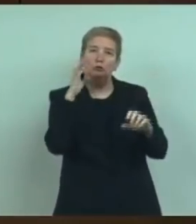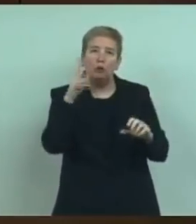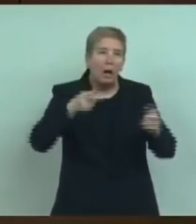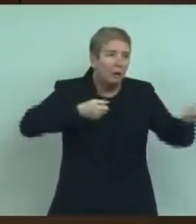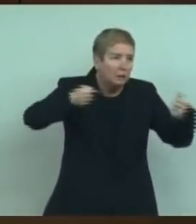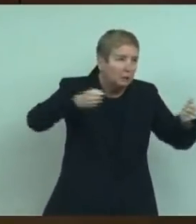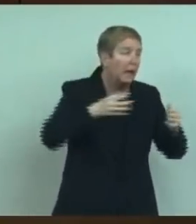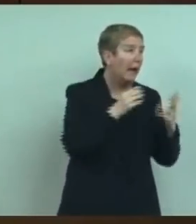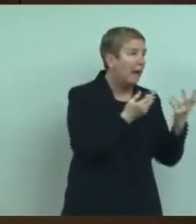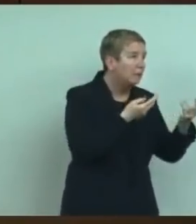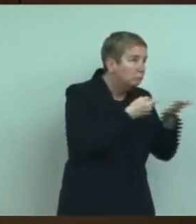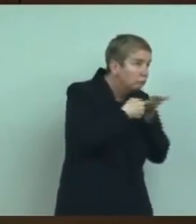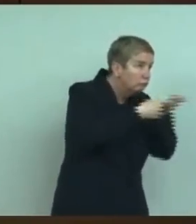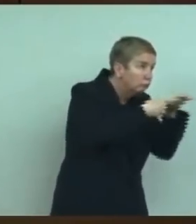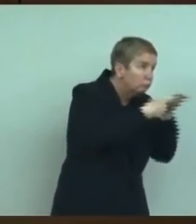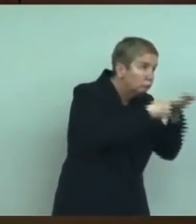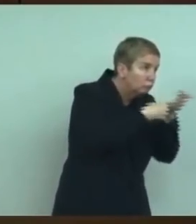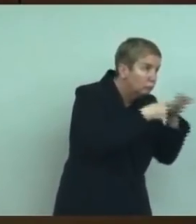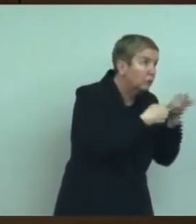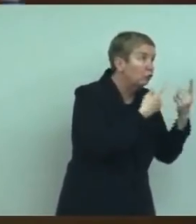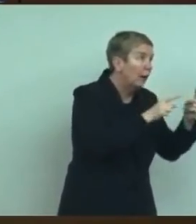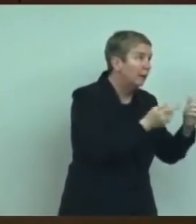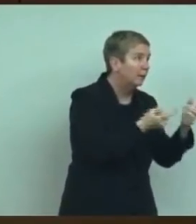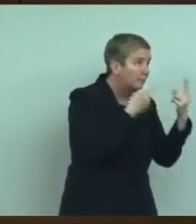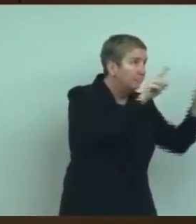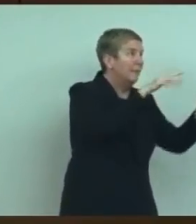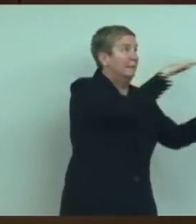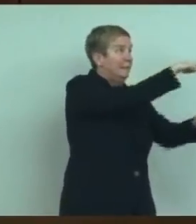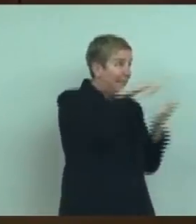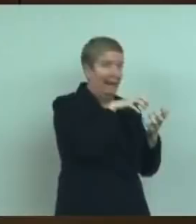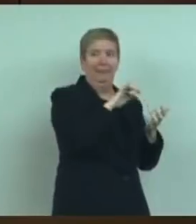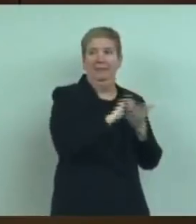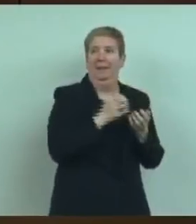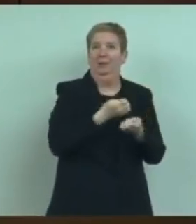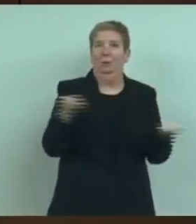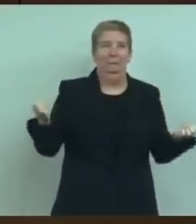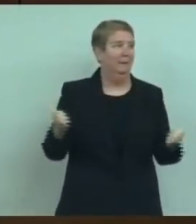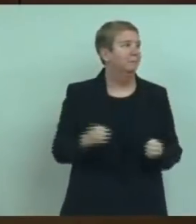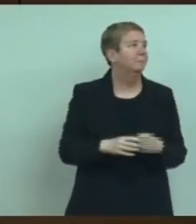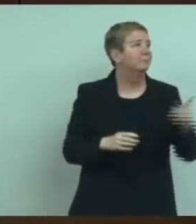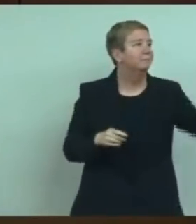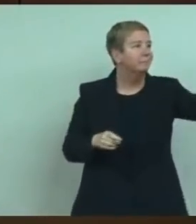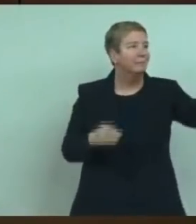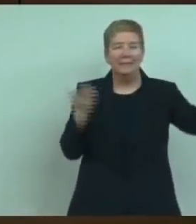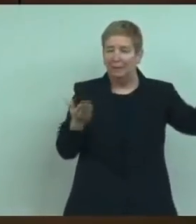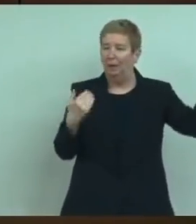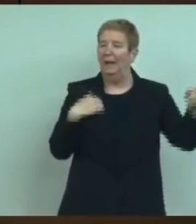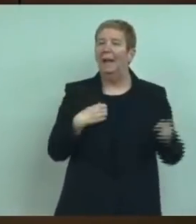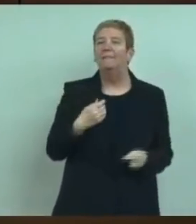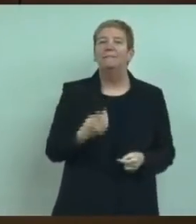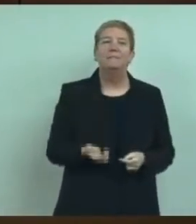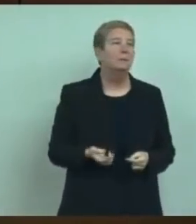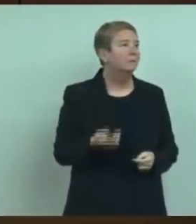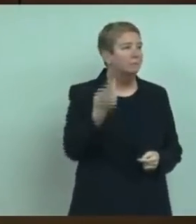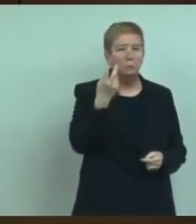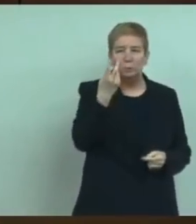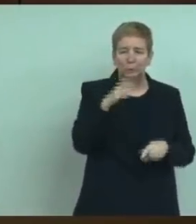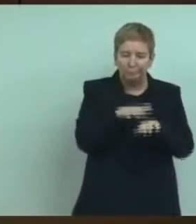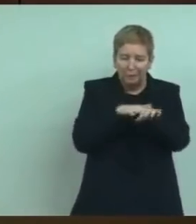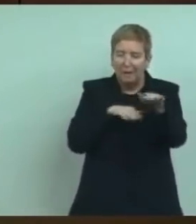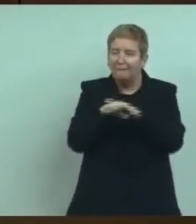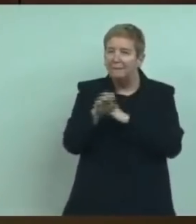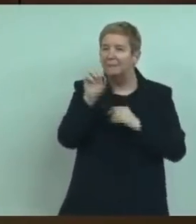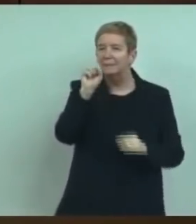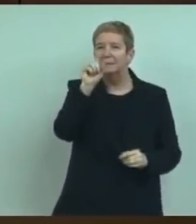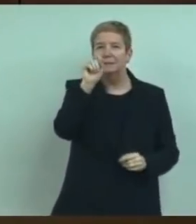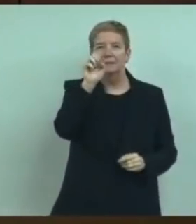and incredible effort to even secure these items. Here are a pair of sterile gloves. These